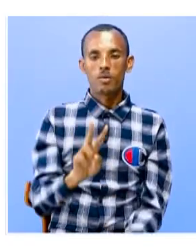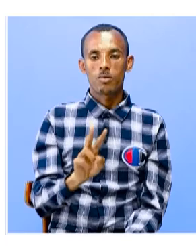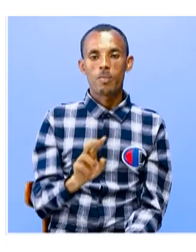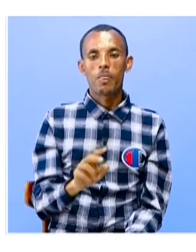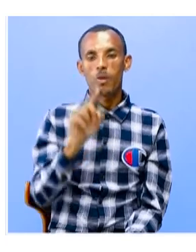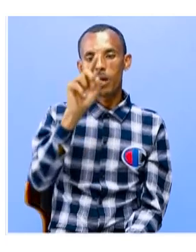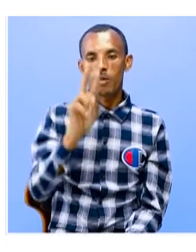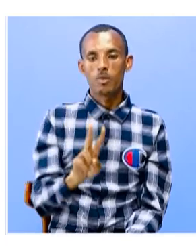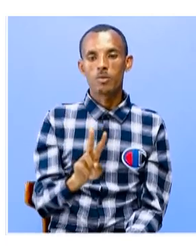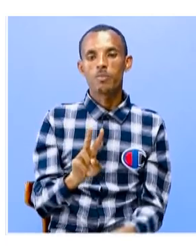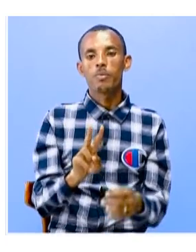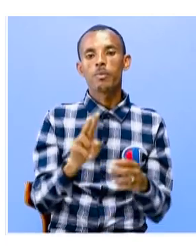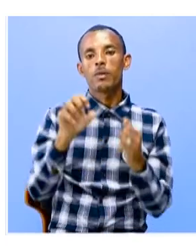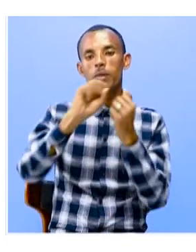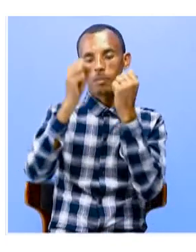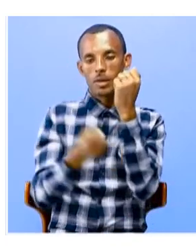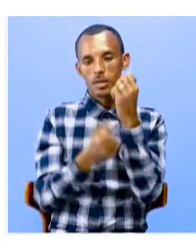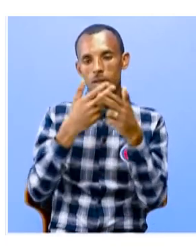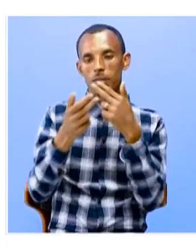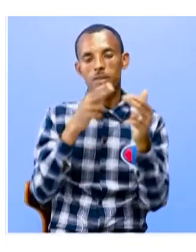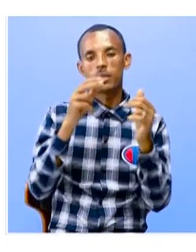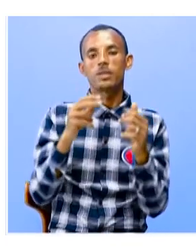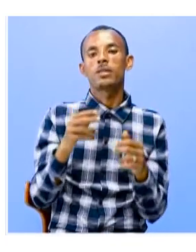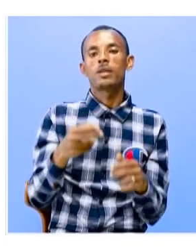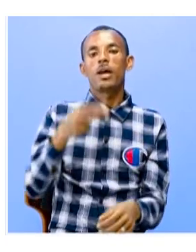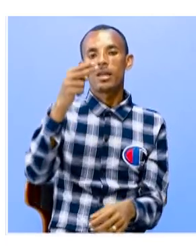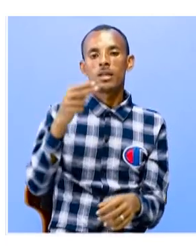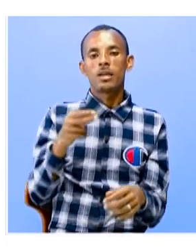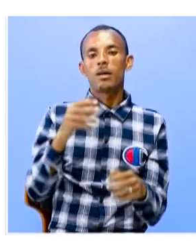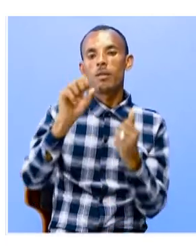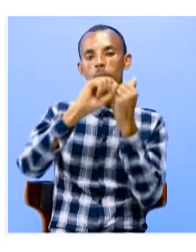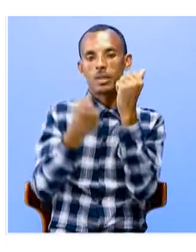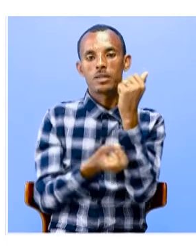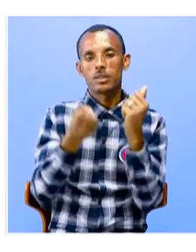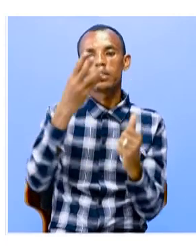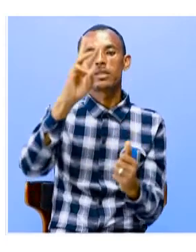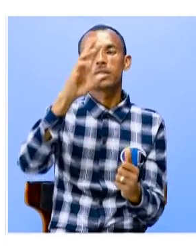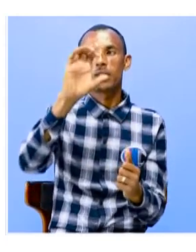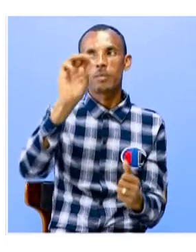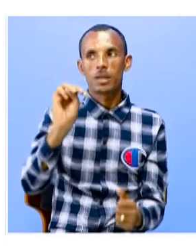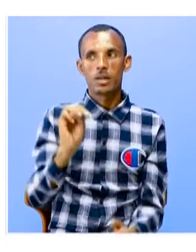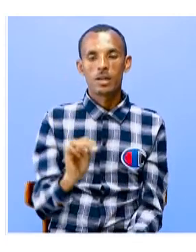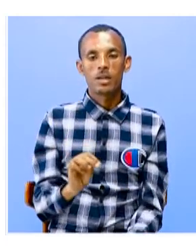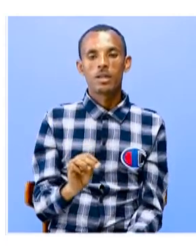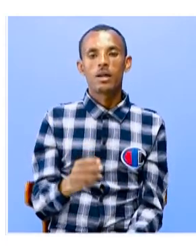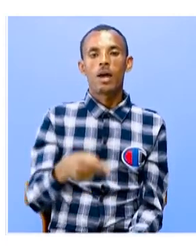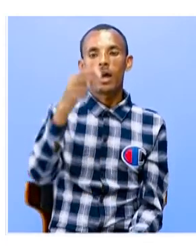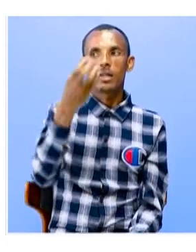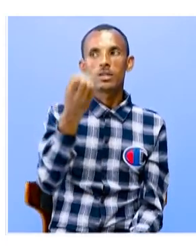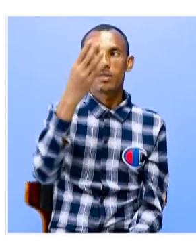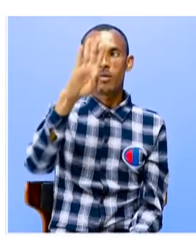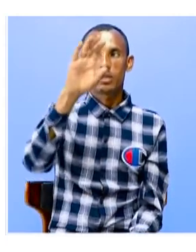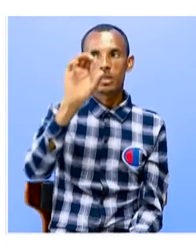base times height, half times the base is 6 centimeter here, and the height is